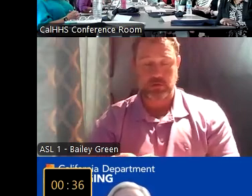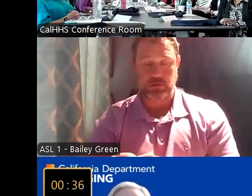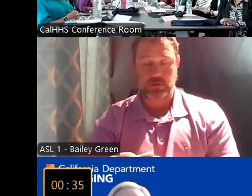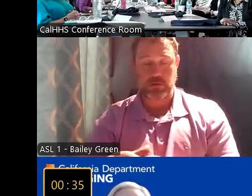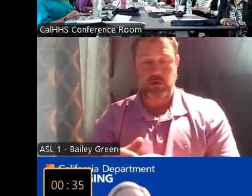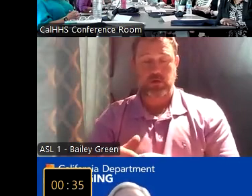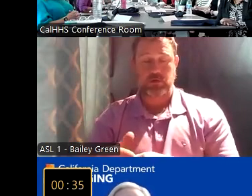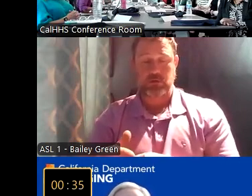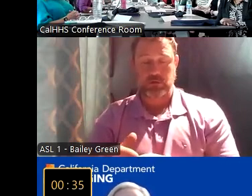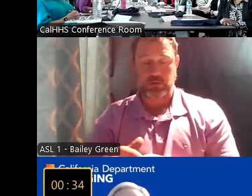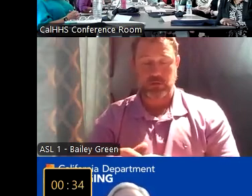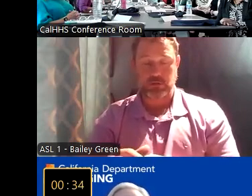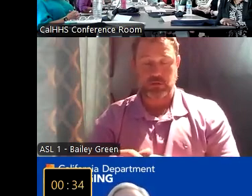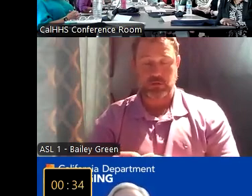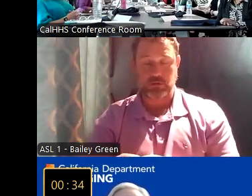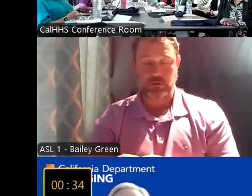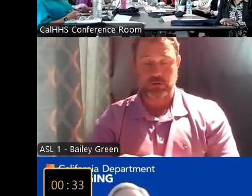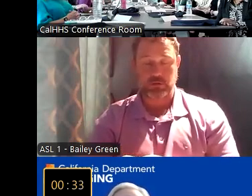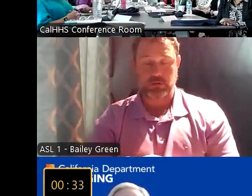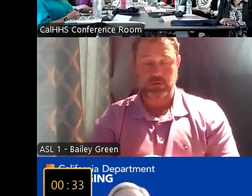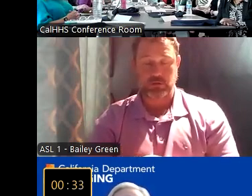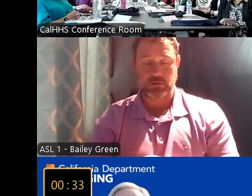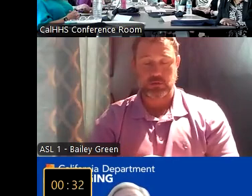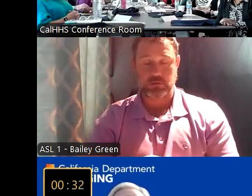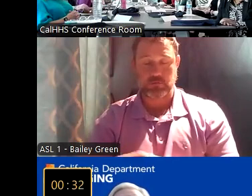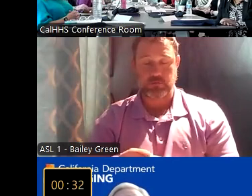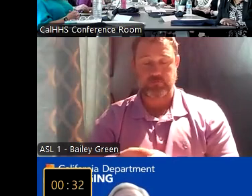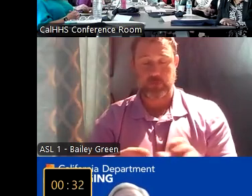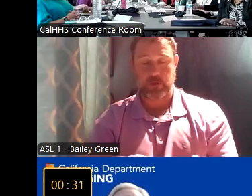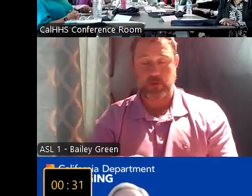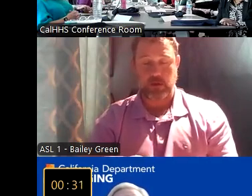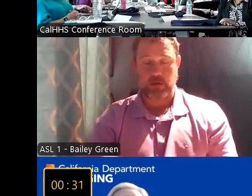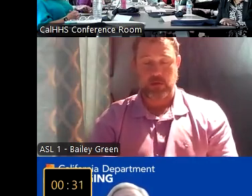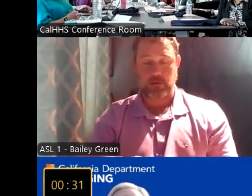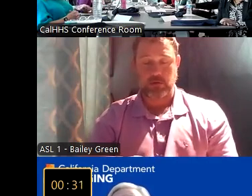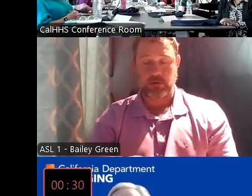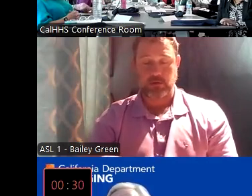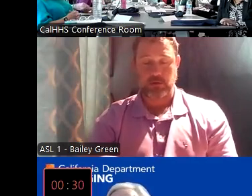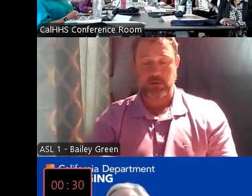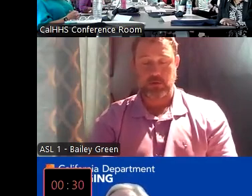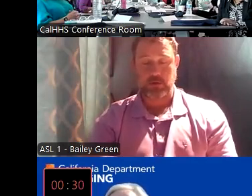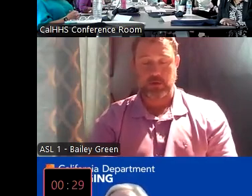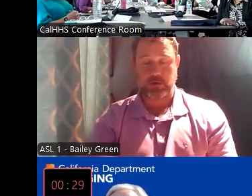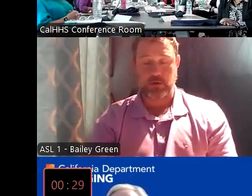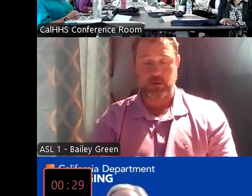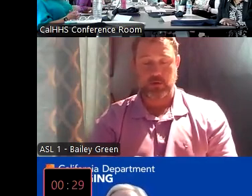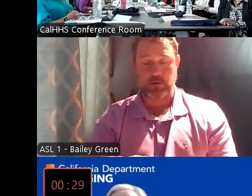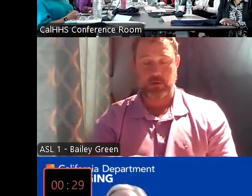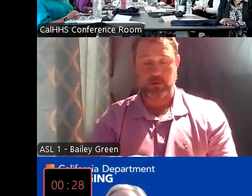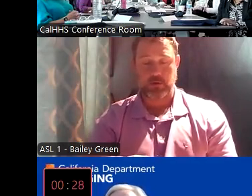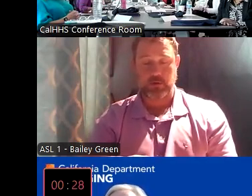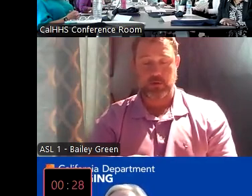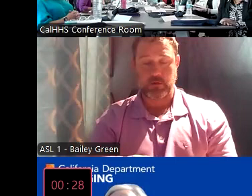year minimum. So the very real possibility exists that this so far extremely successful